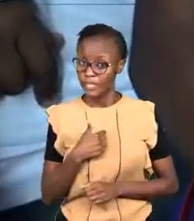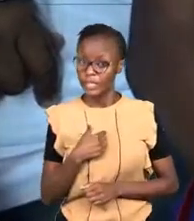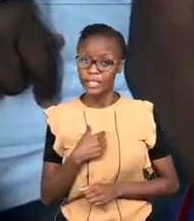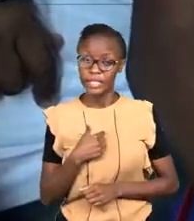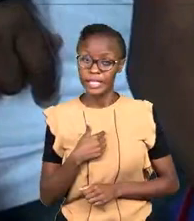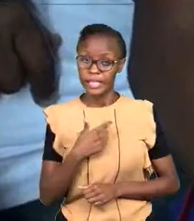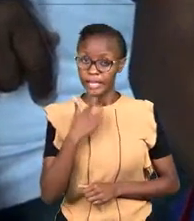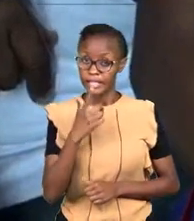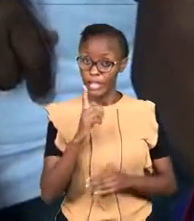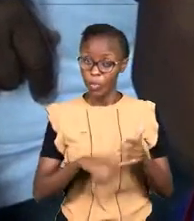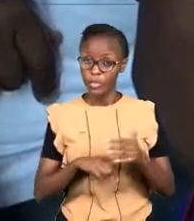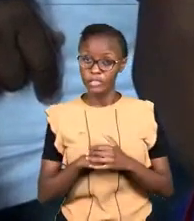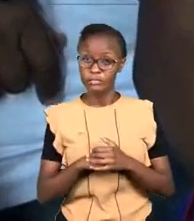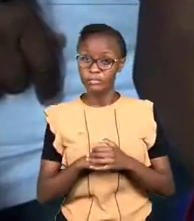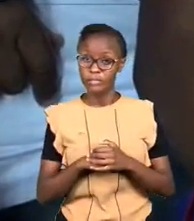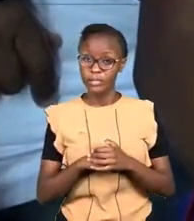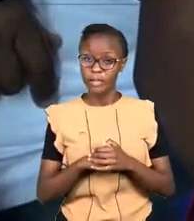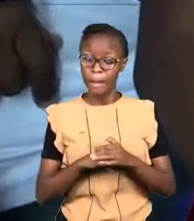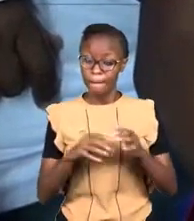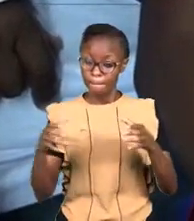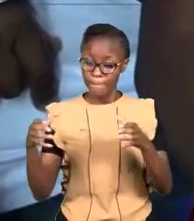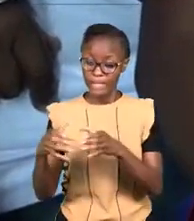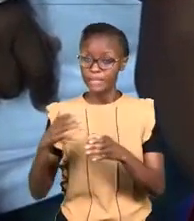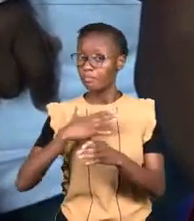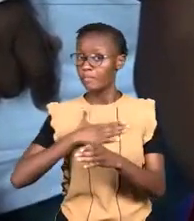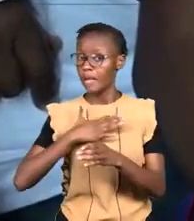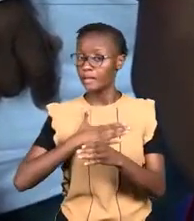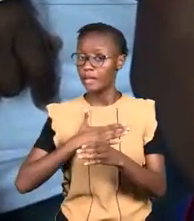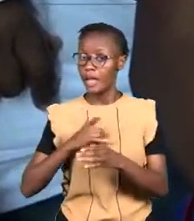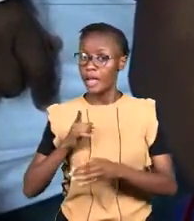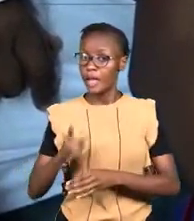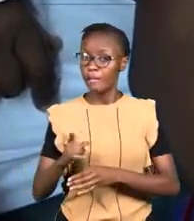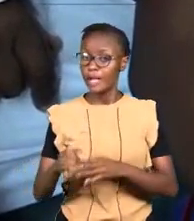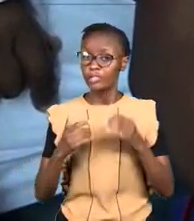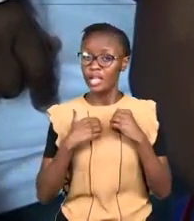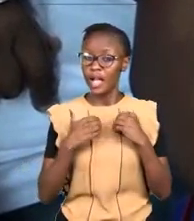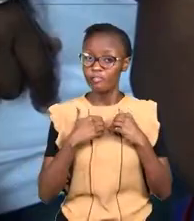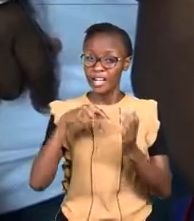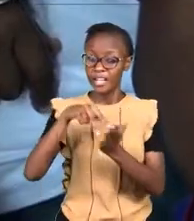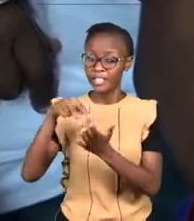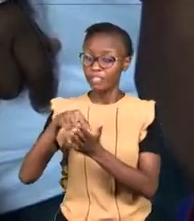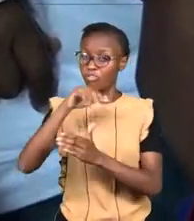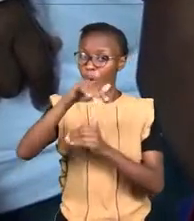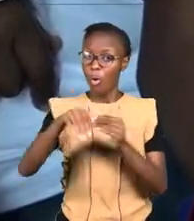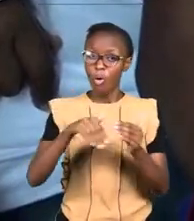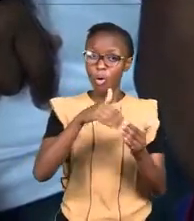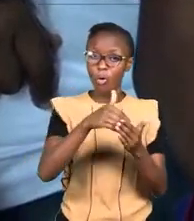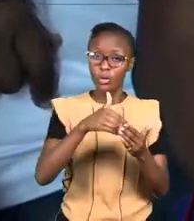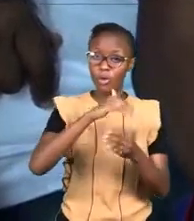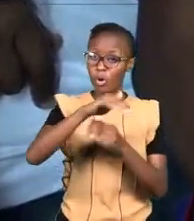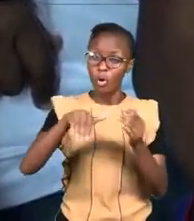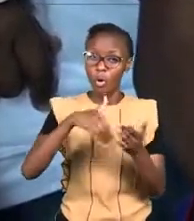here that as a party, we are also going to field candidates for all the seats. Yeah.